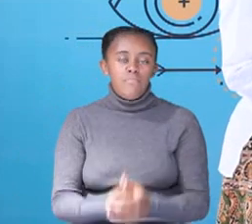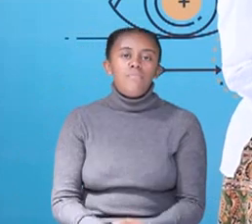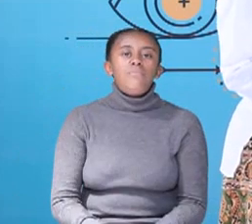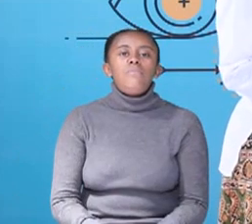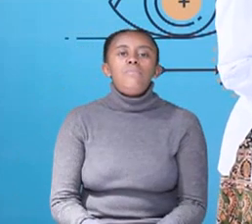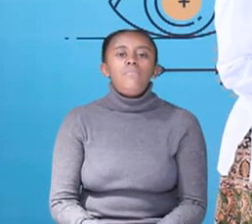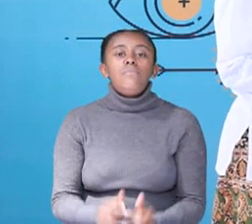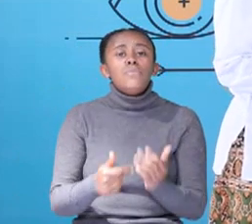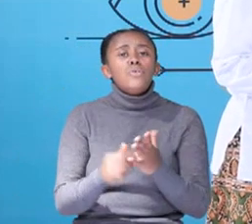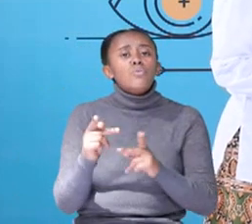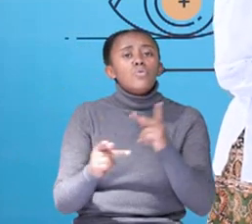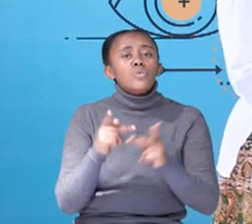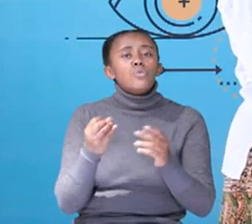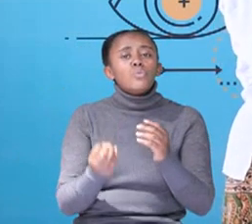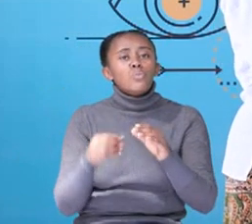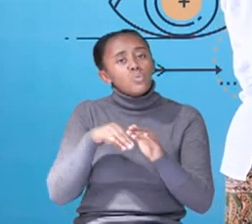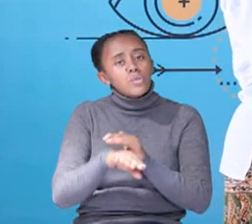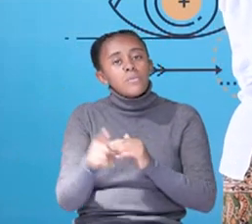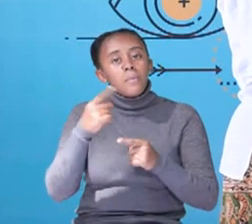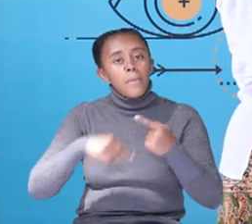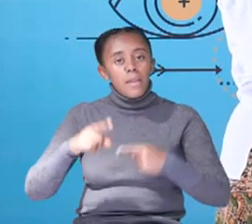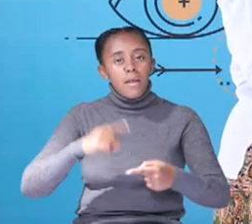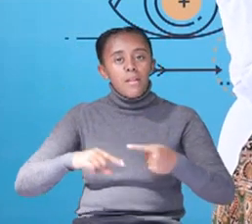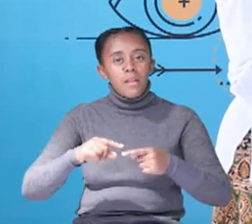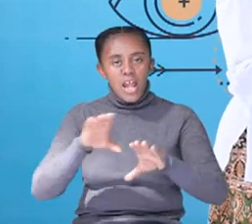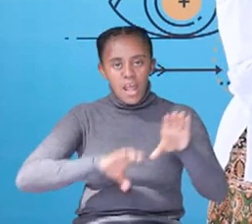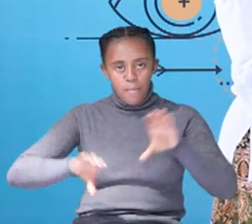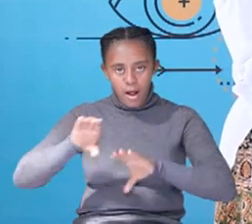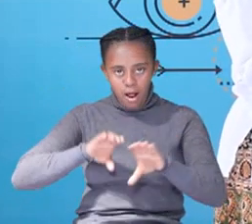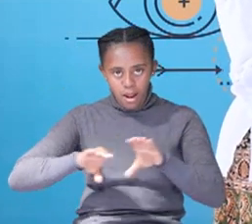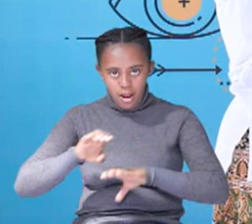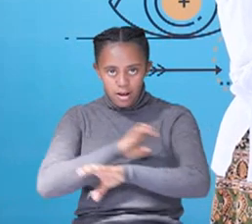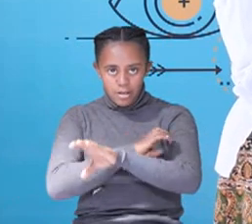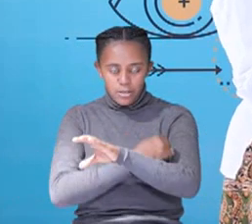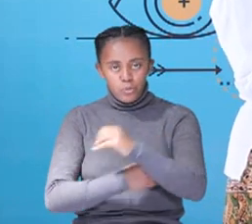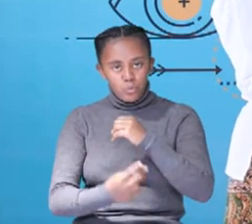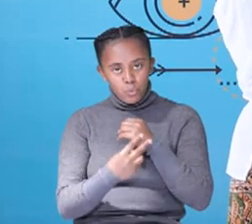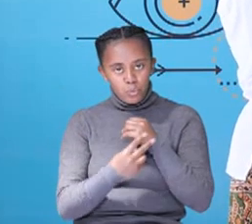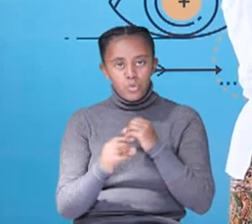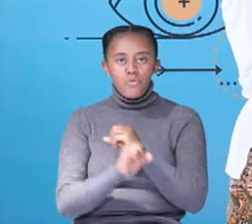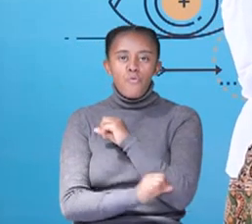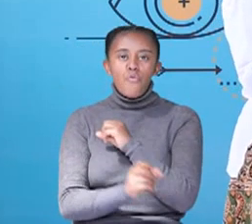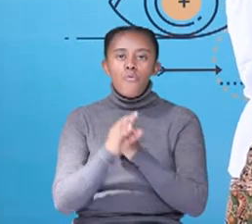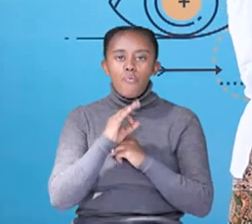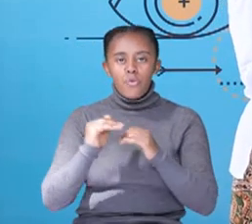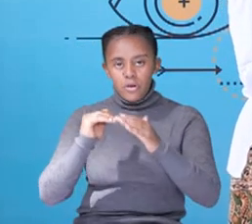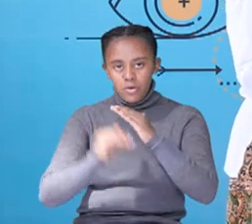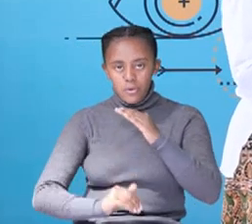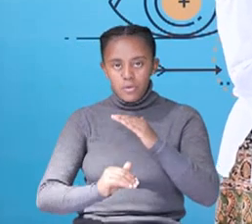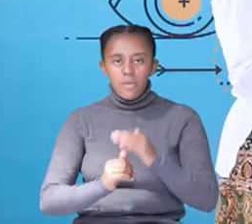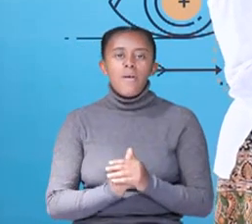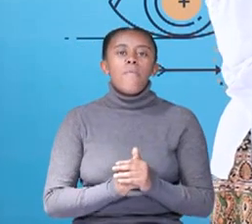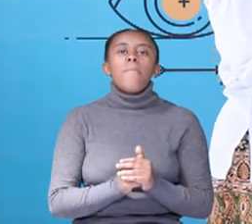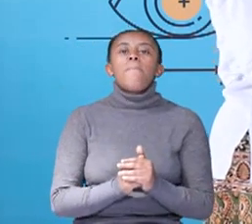this process, what will happen? The chemical energy stored in the form of reduced NAD and